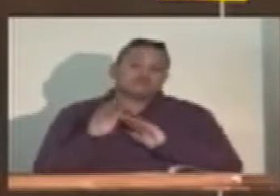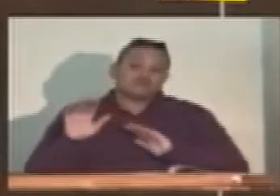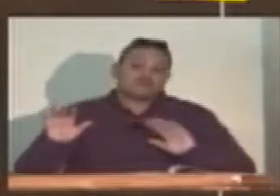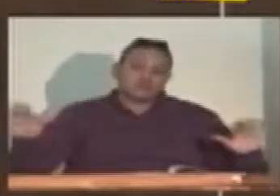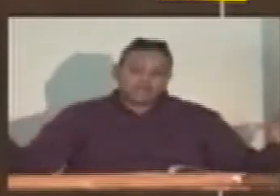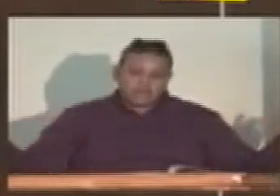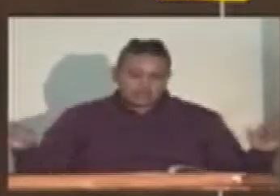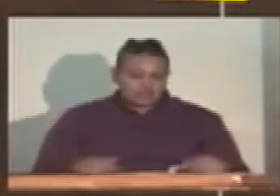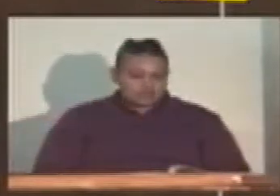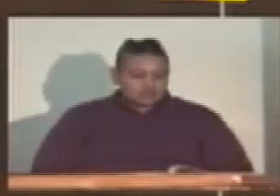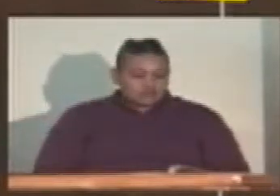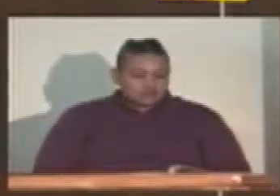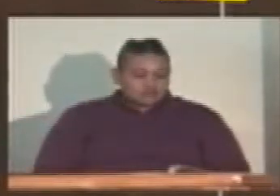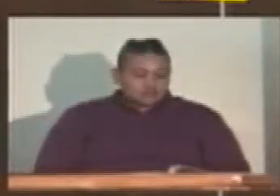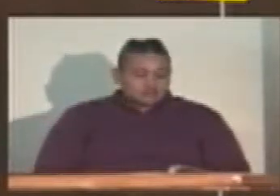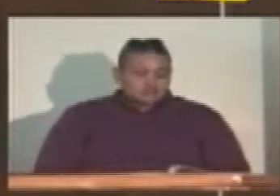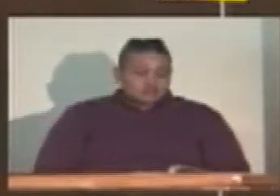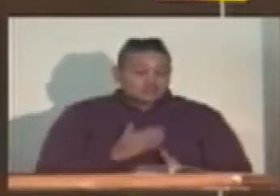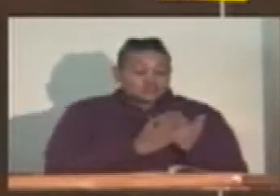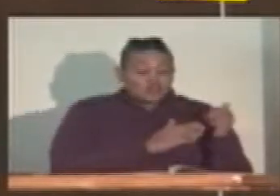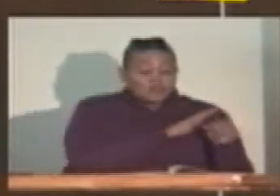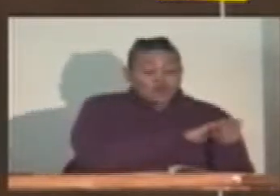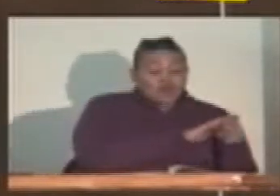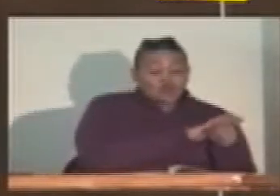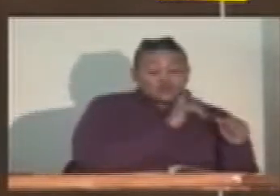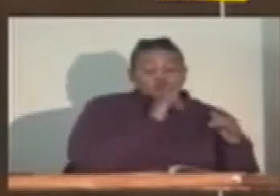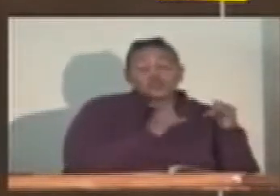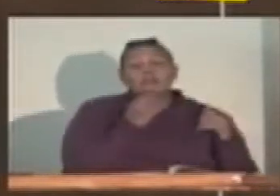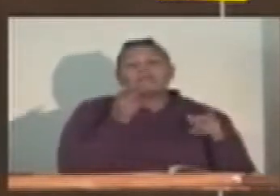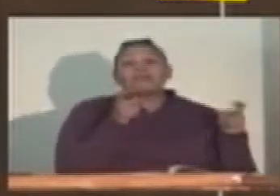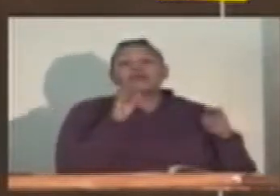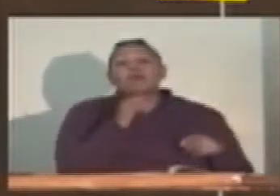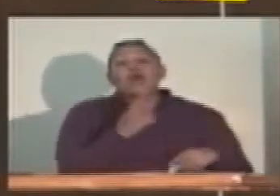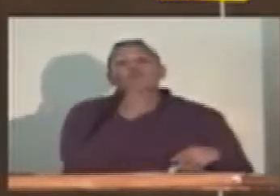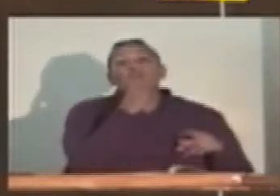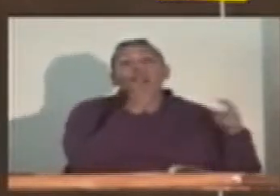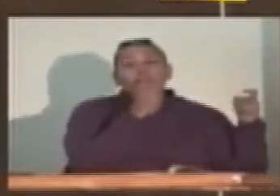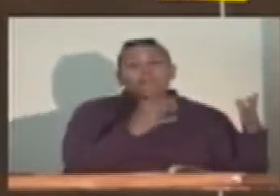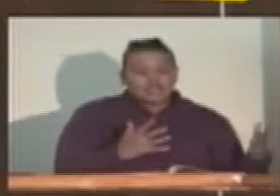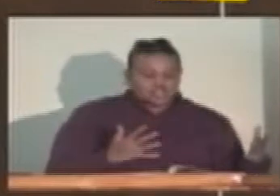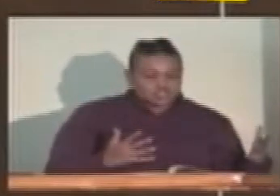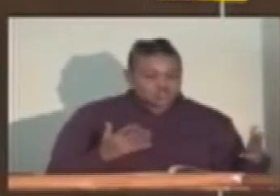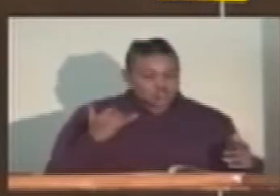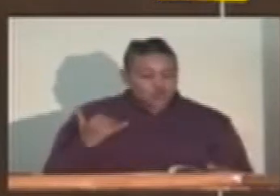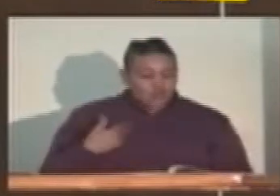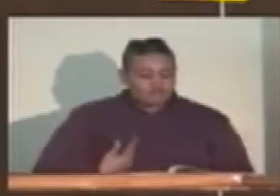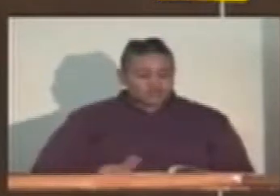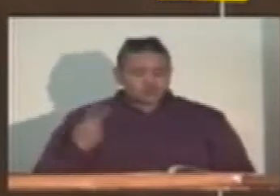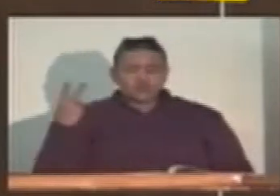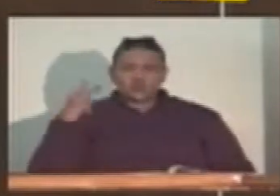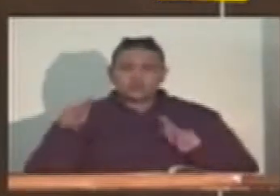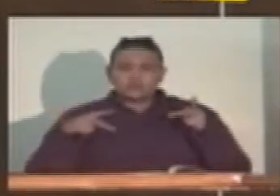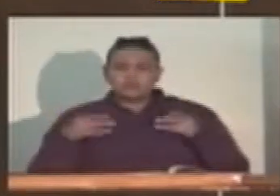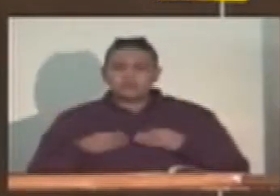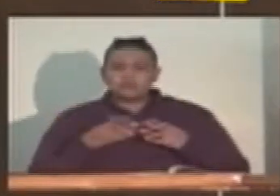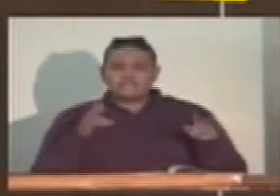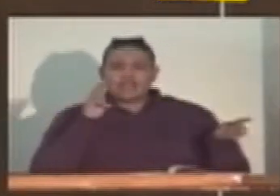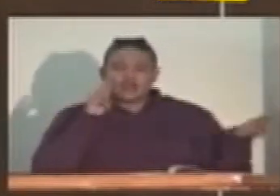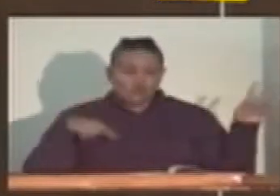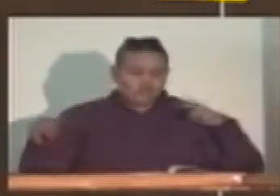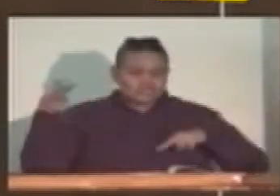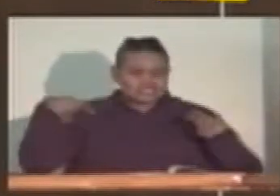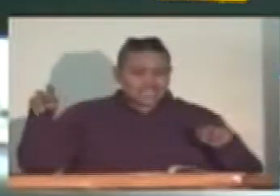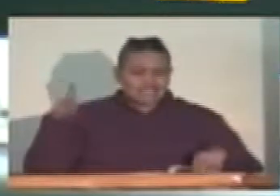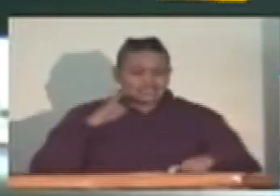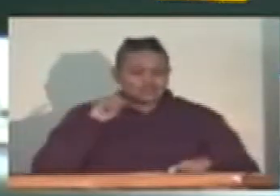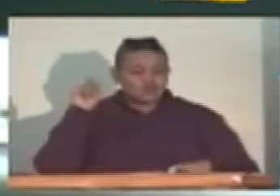the people of Jamaica. Some locations which were usually managed by one manager now has two persons providing